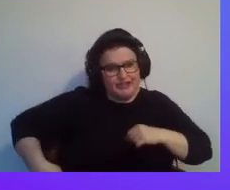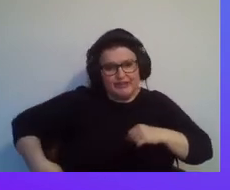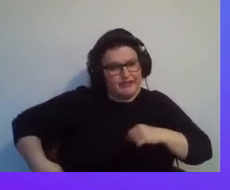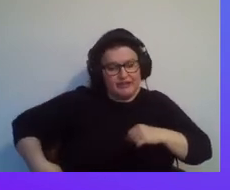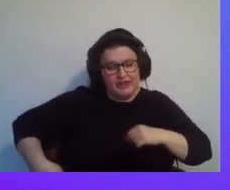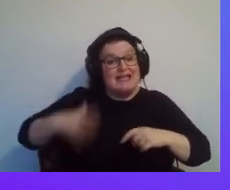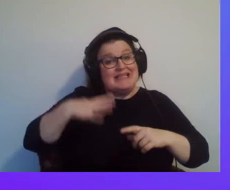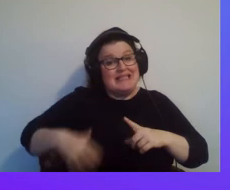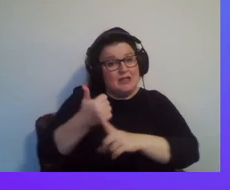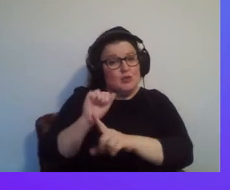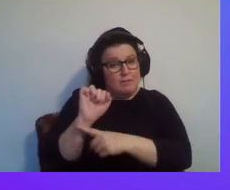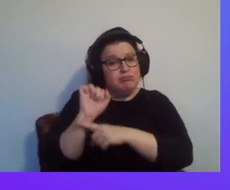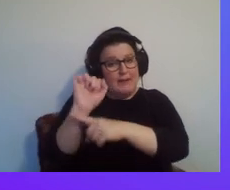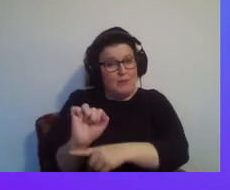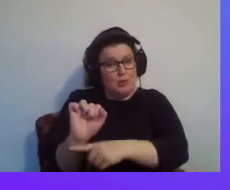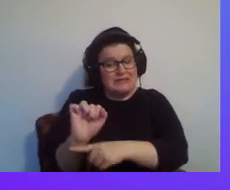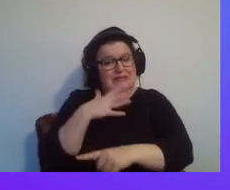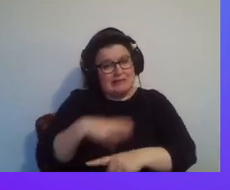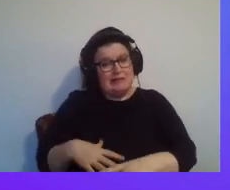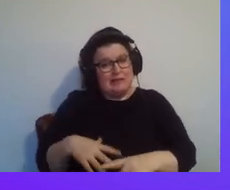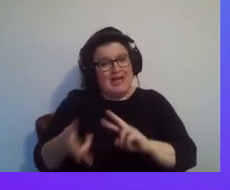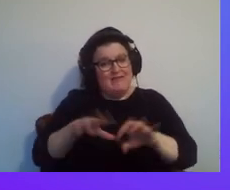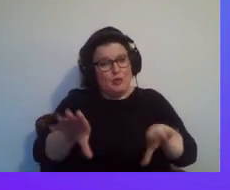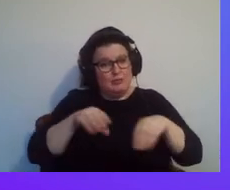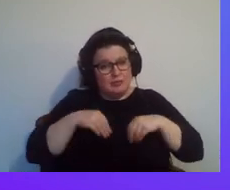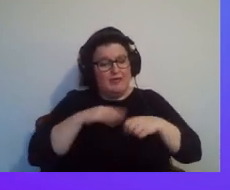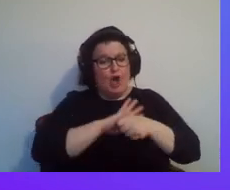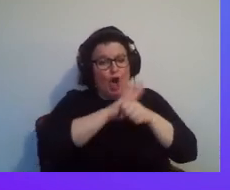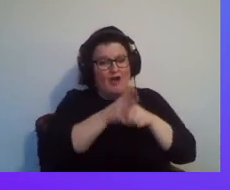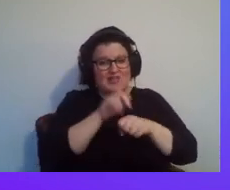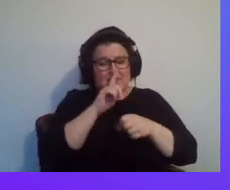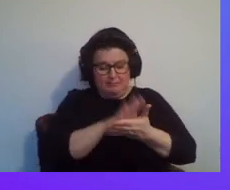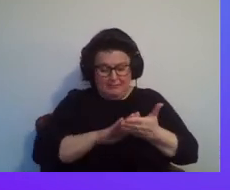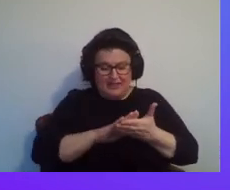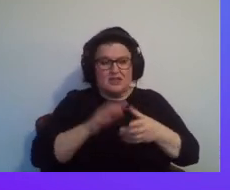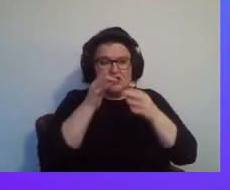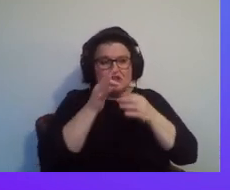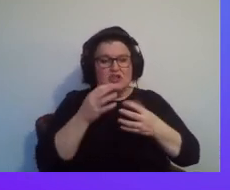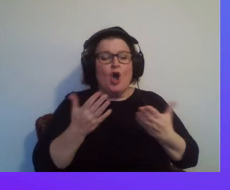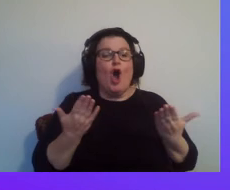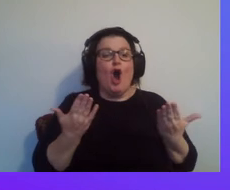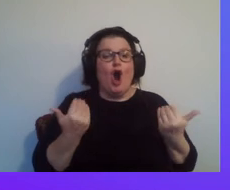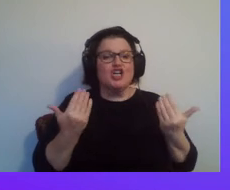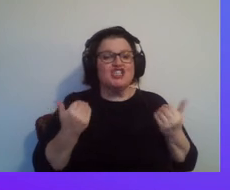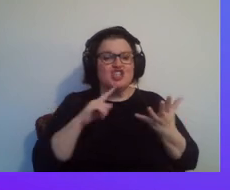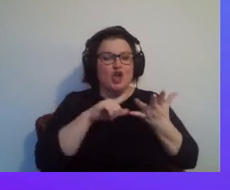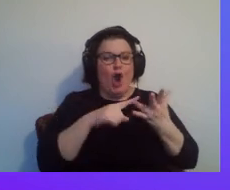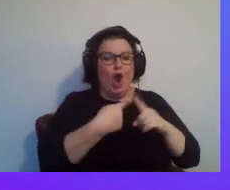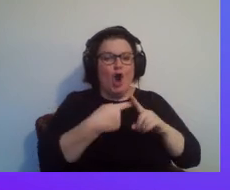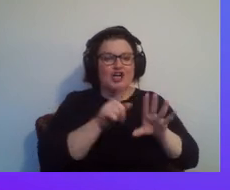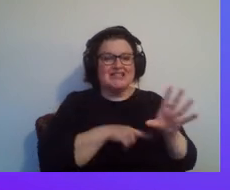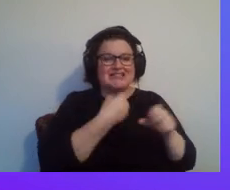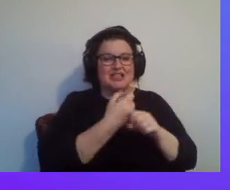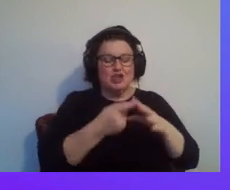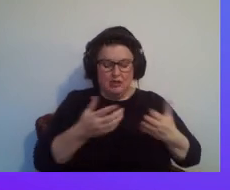If they catch COVID, they can't oxygenate themselves. They will go into crises. It is a respiratory